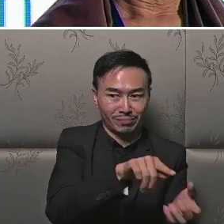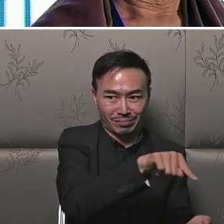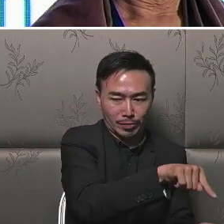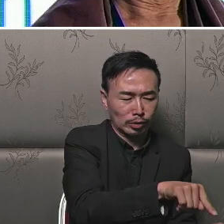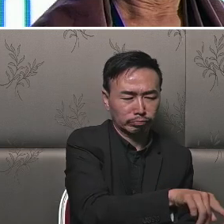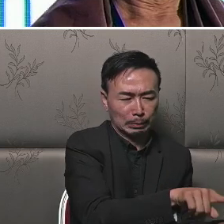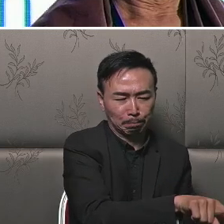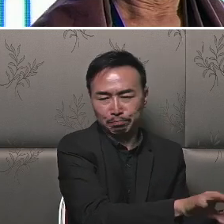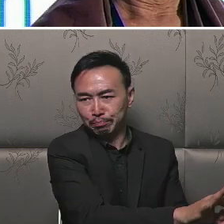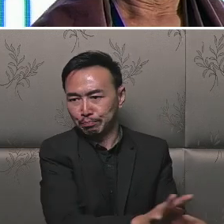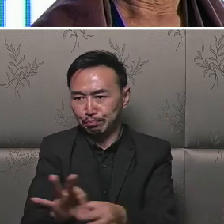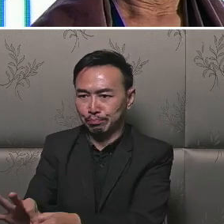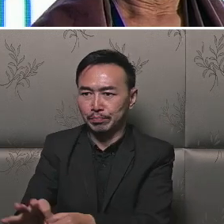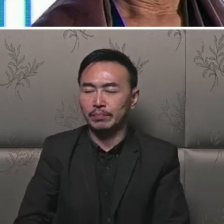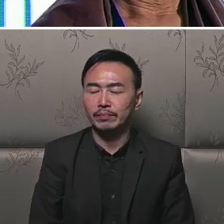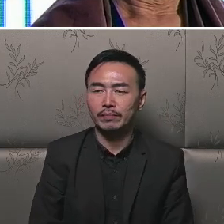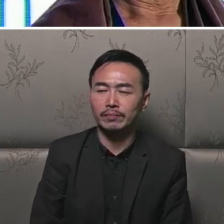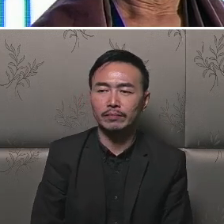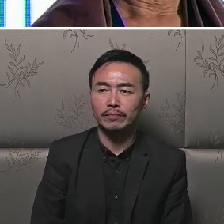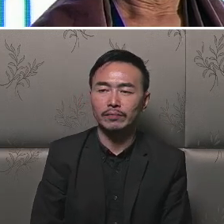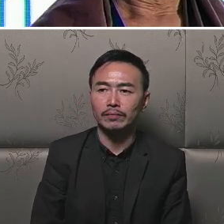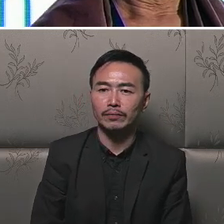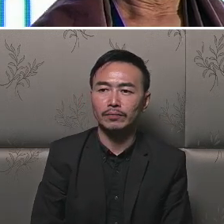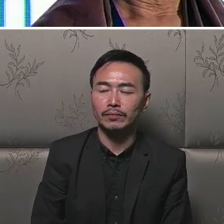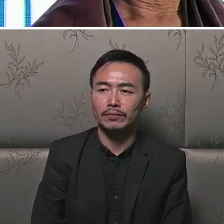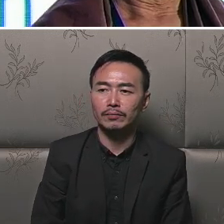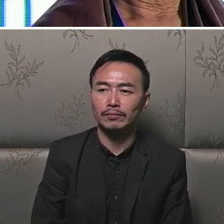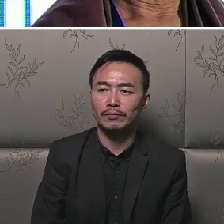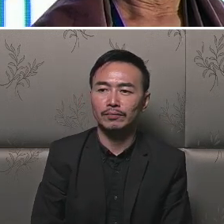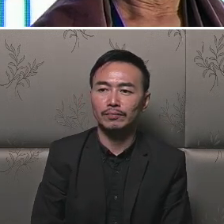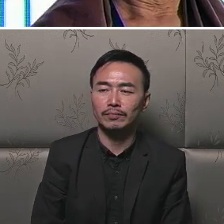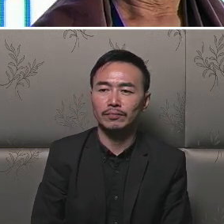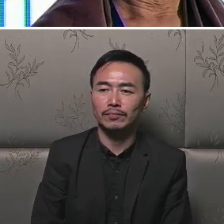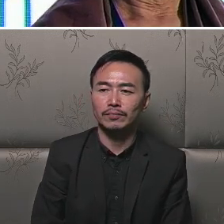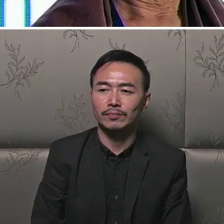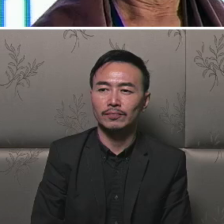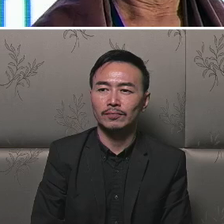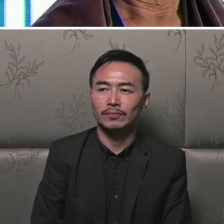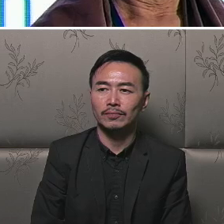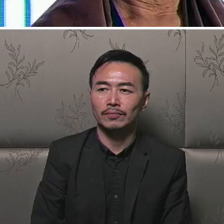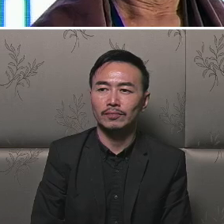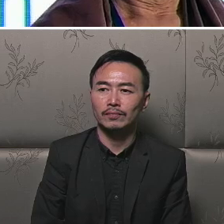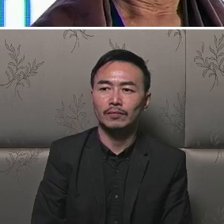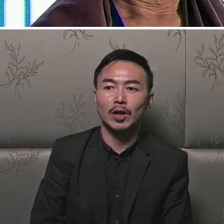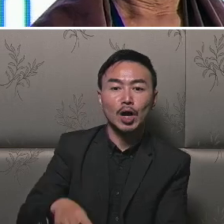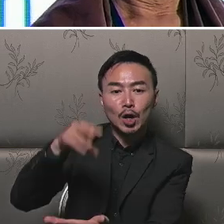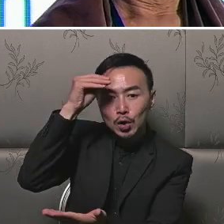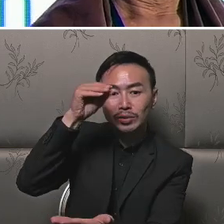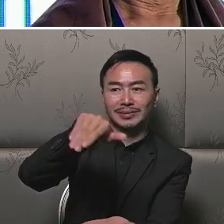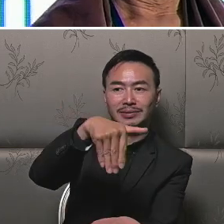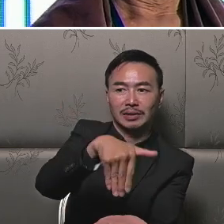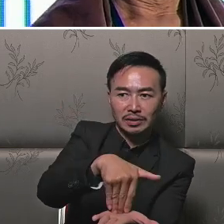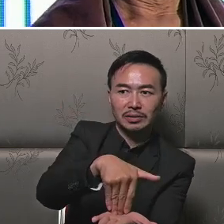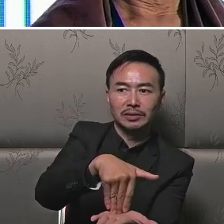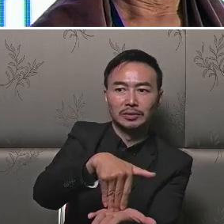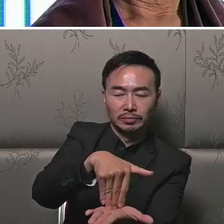or indigenous learning systems and methods help close the gaps when it comes